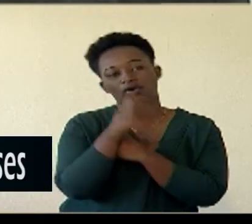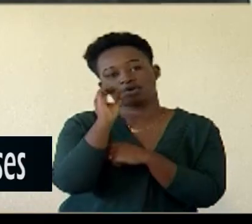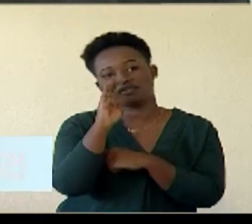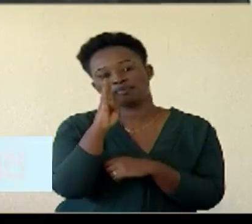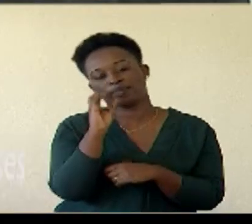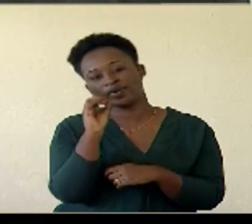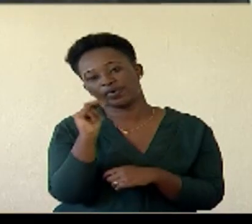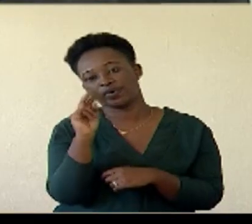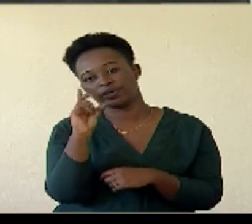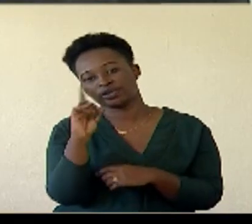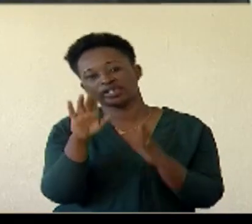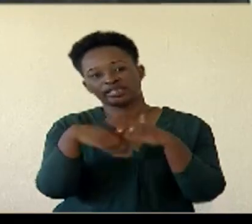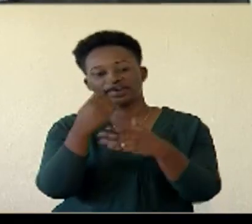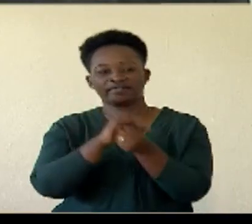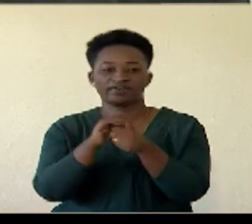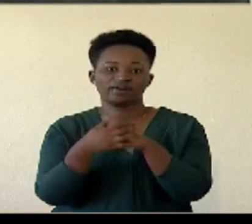you form